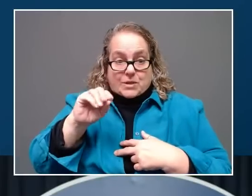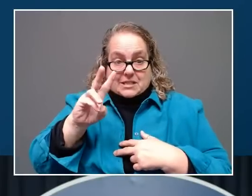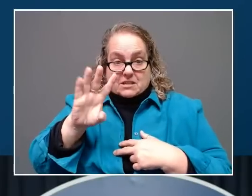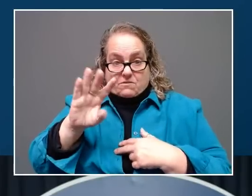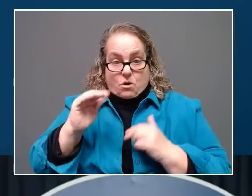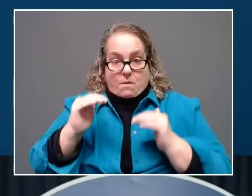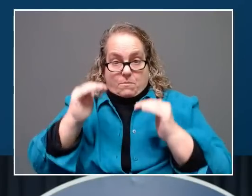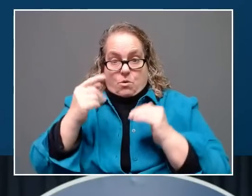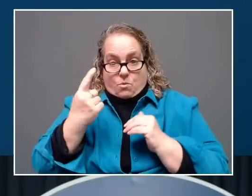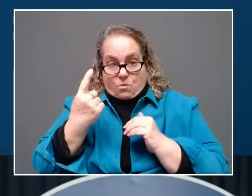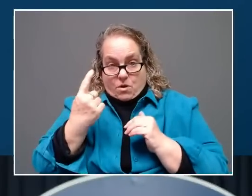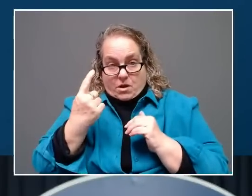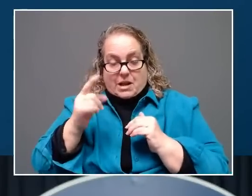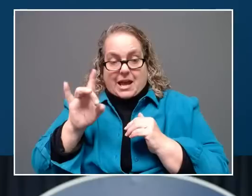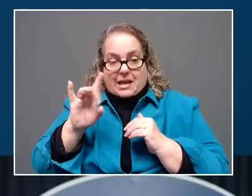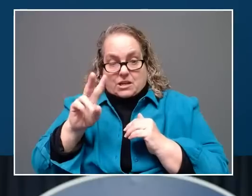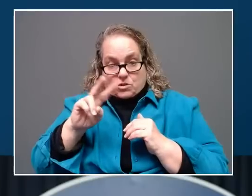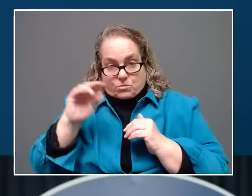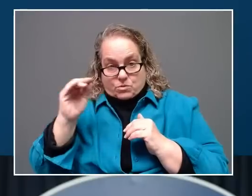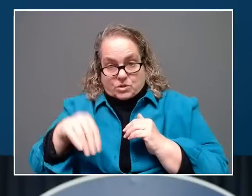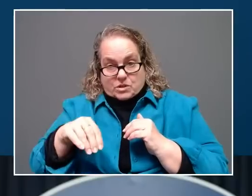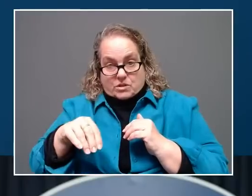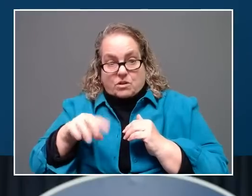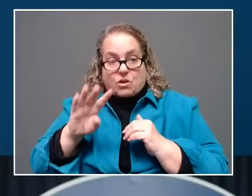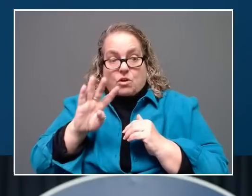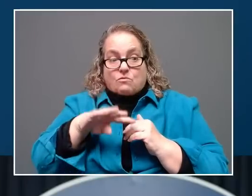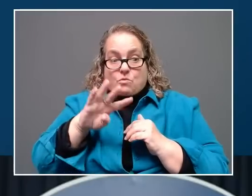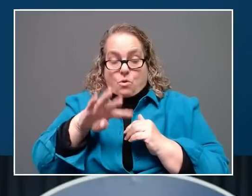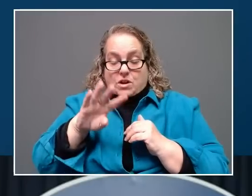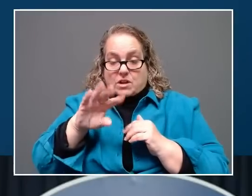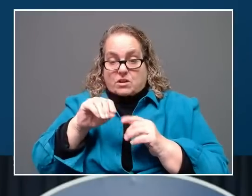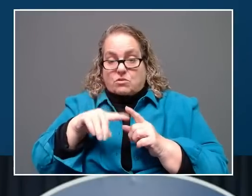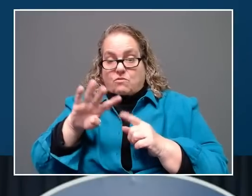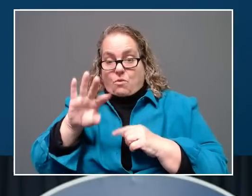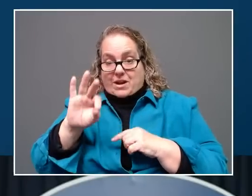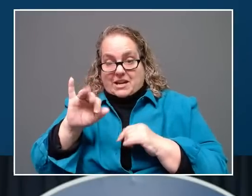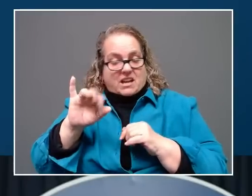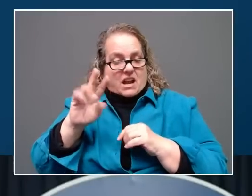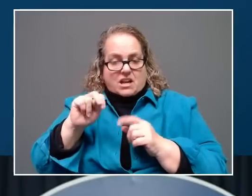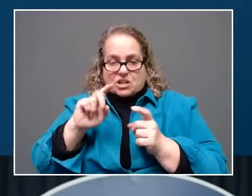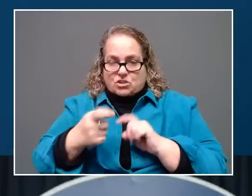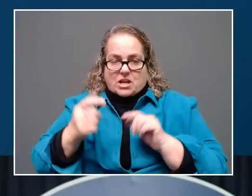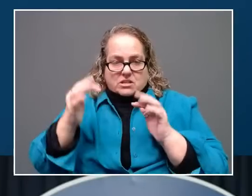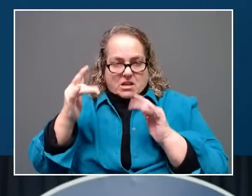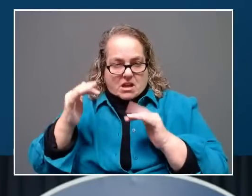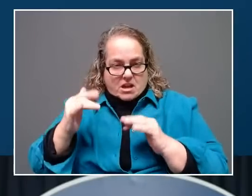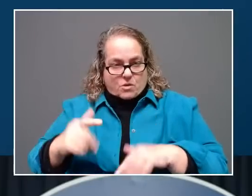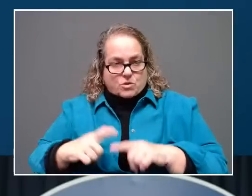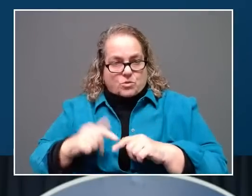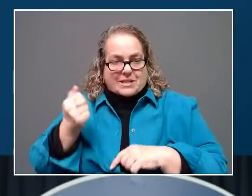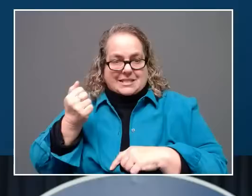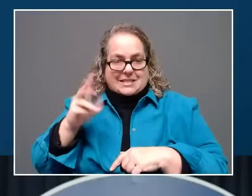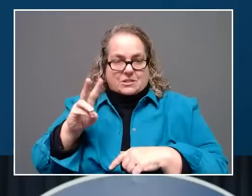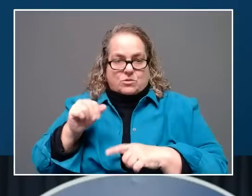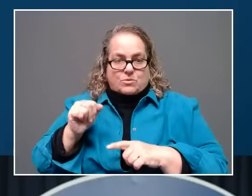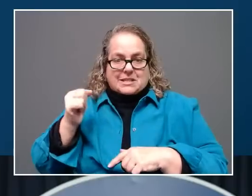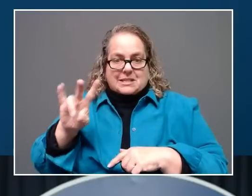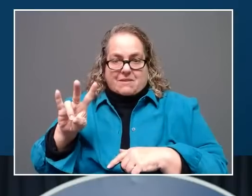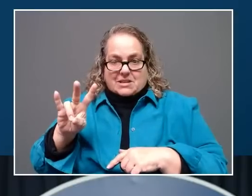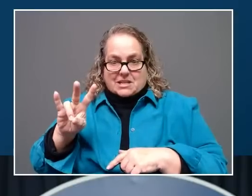at 82%. 40 to 49, unchanged all the way down to 16 to 17. And we've gone